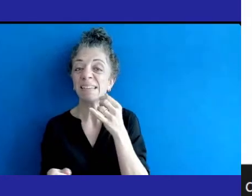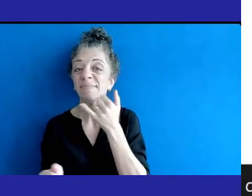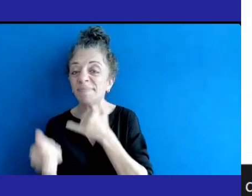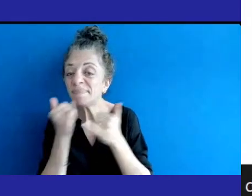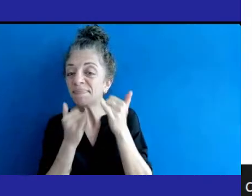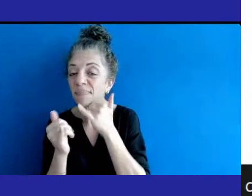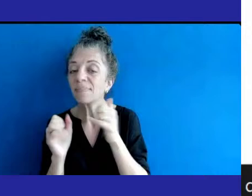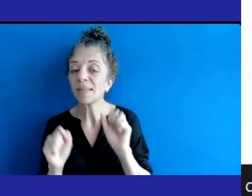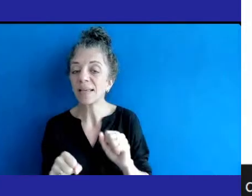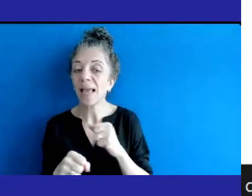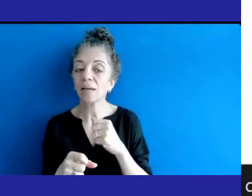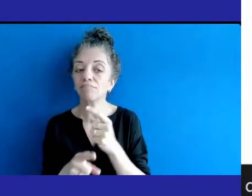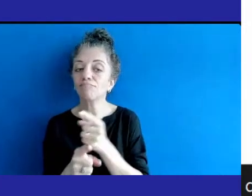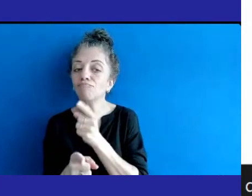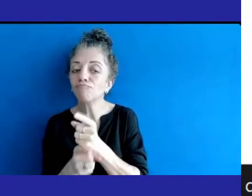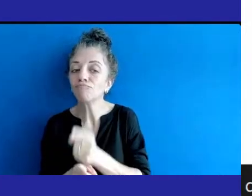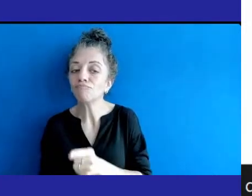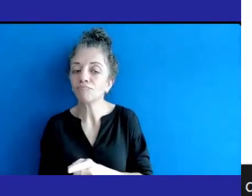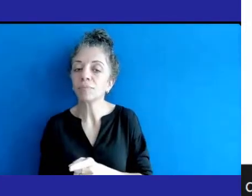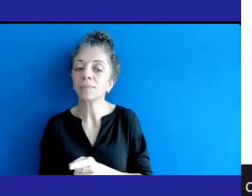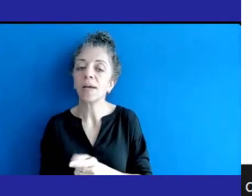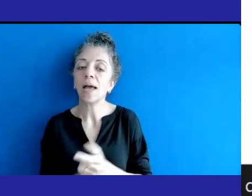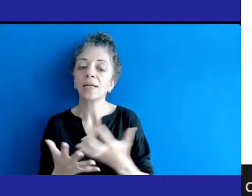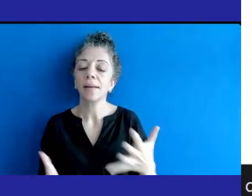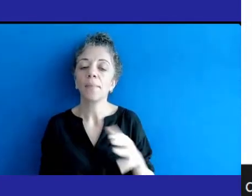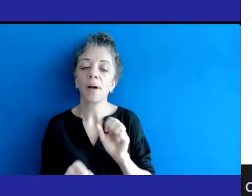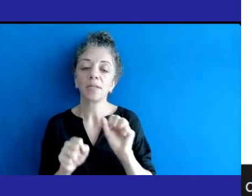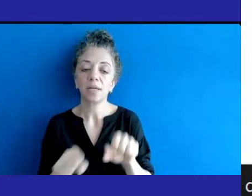rectified as much as possible in real time.